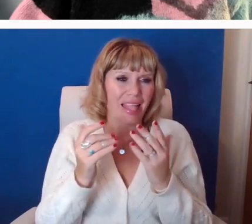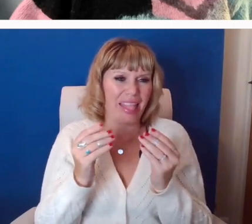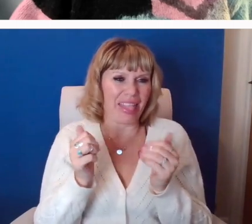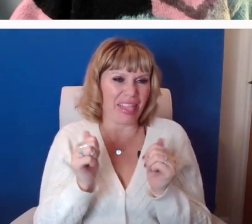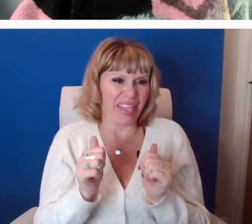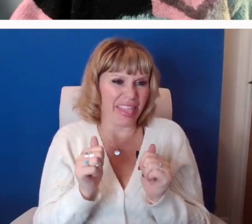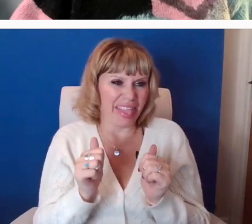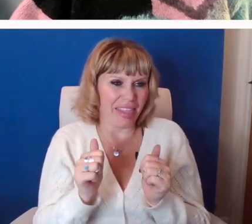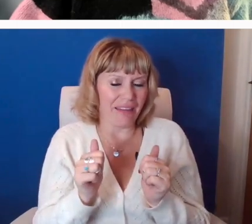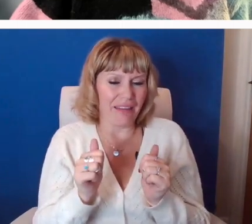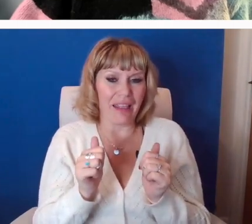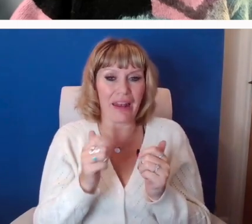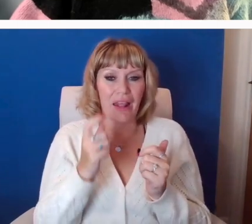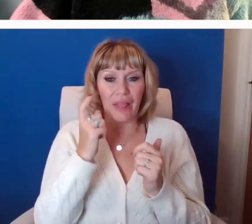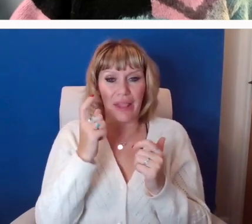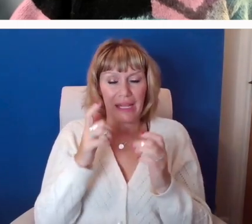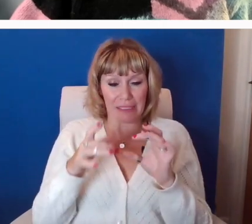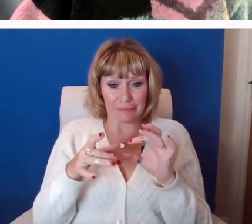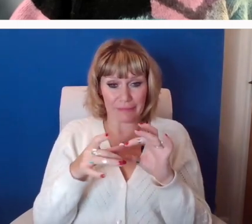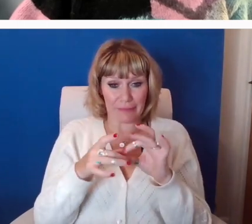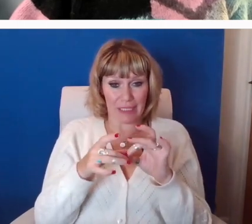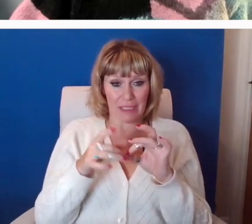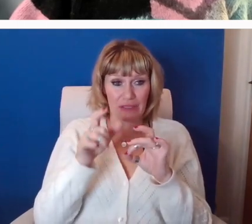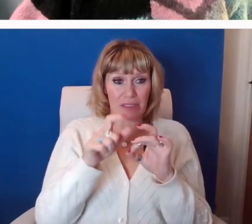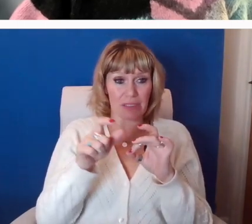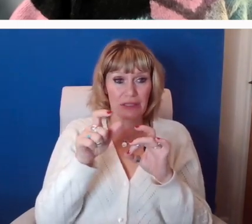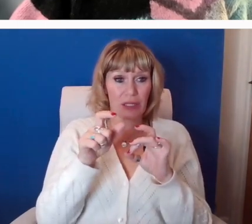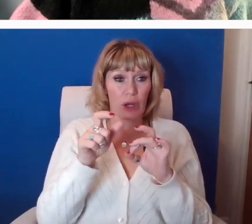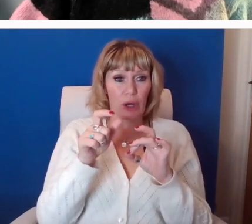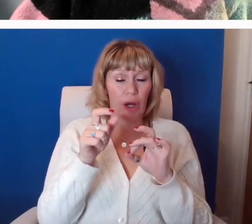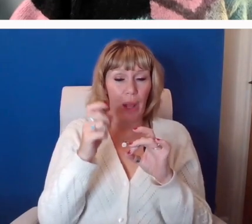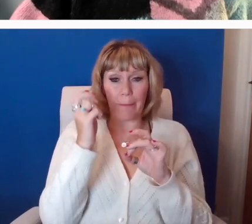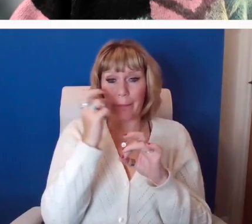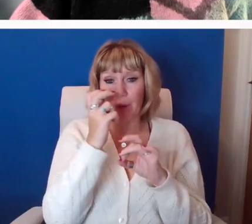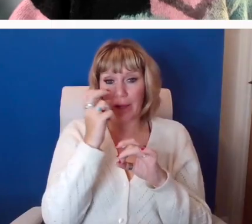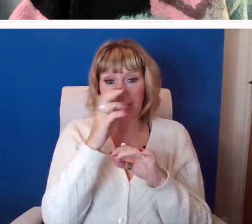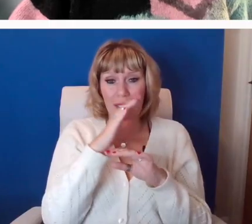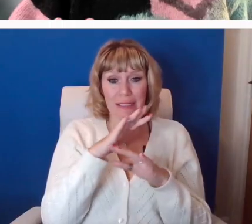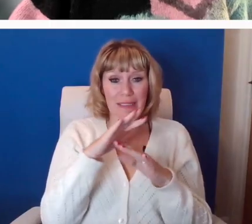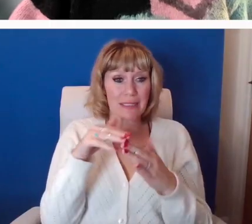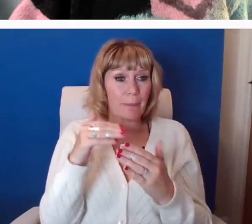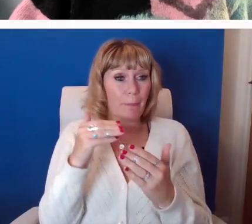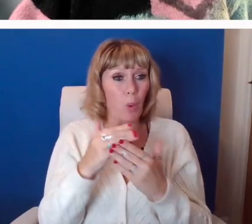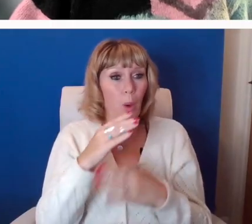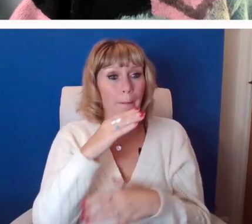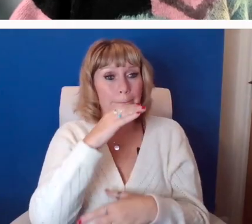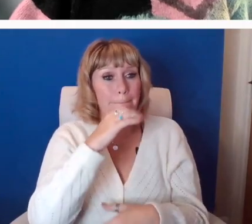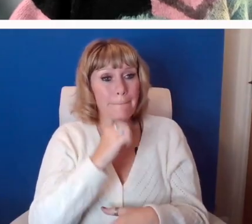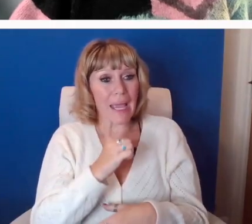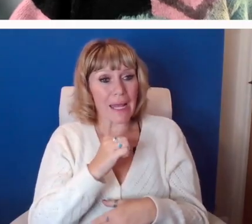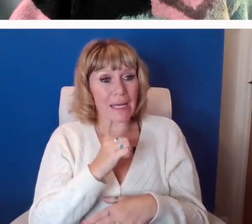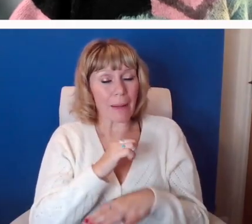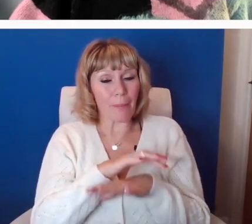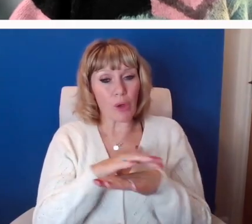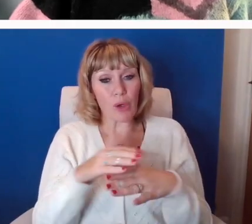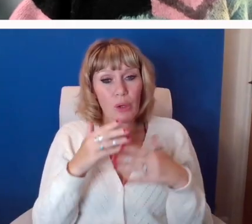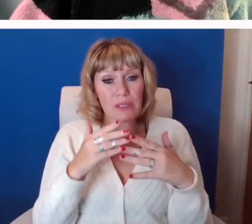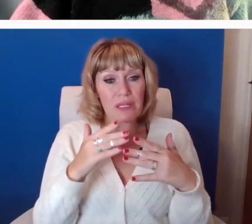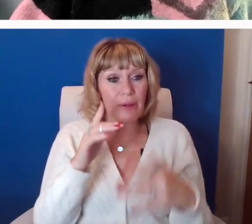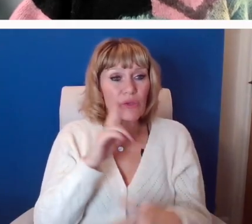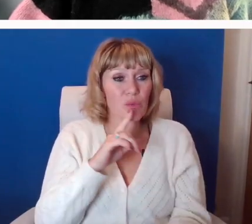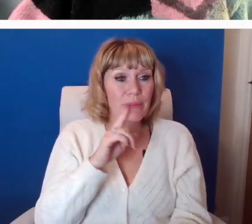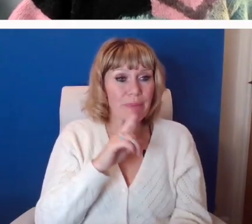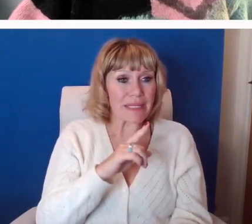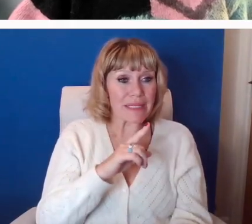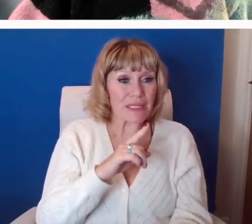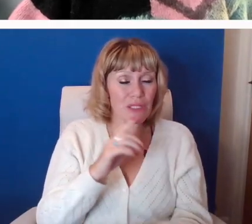fact that colour blindness is so prevalent amongst men, but not by women. So traditionally, bright colours are seen as